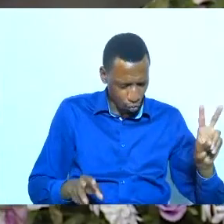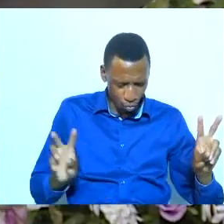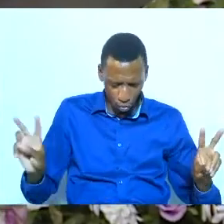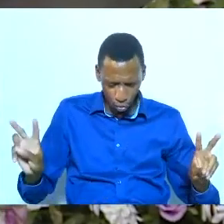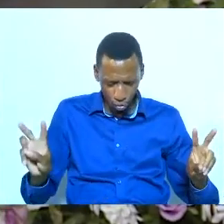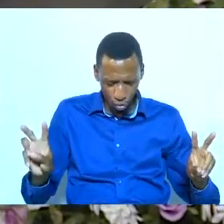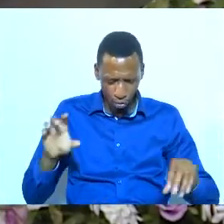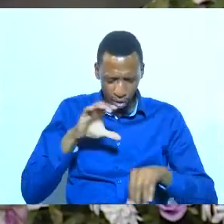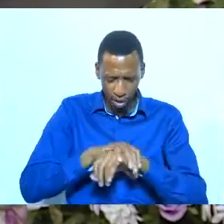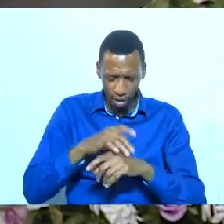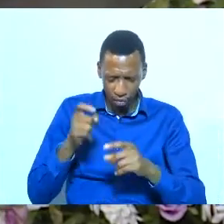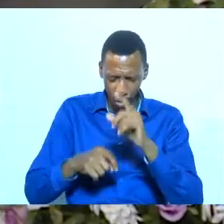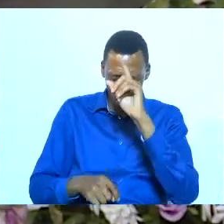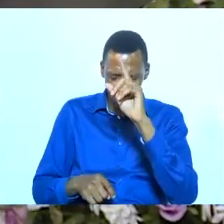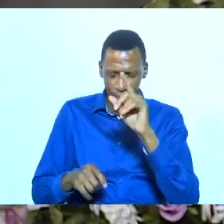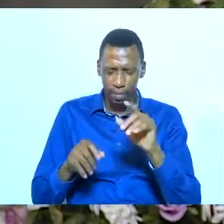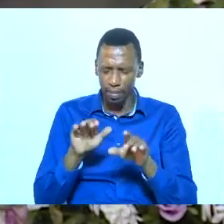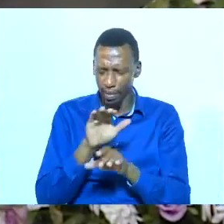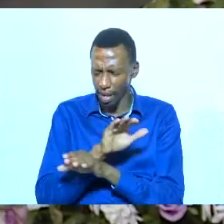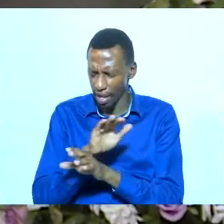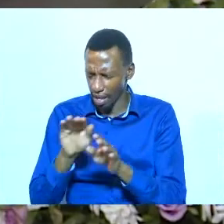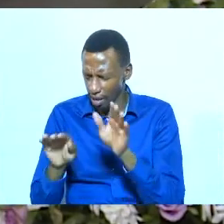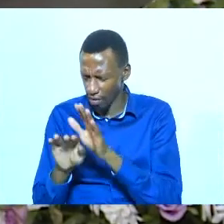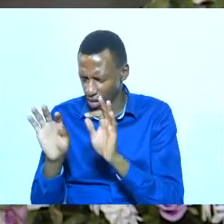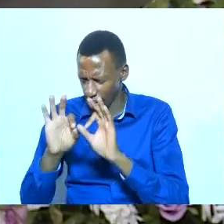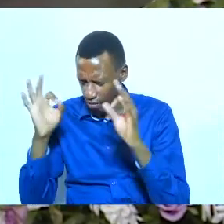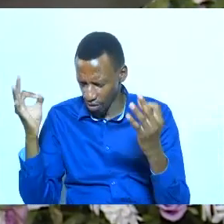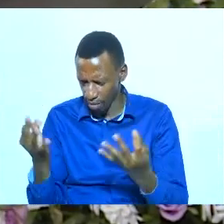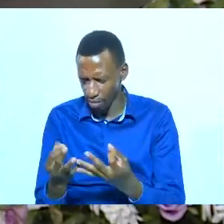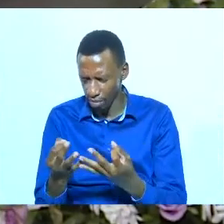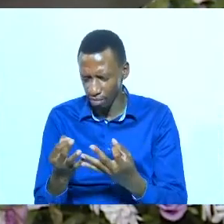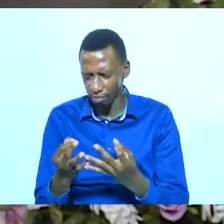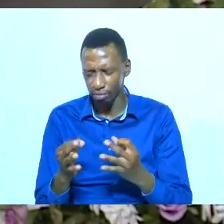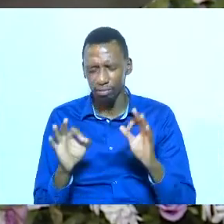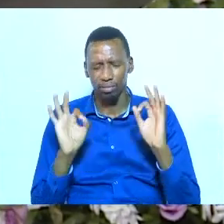from you, every family will